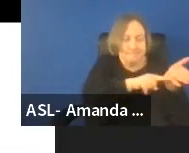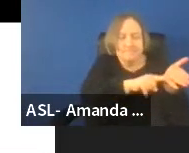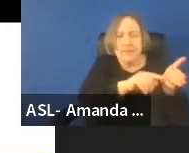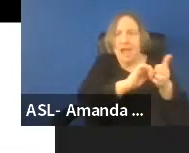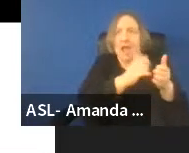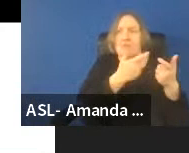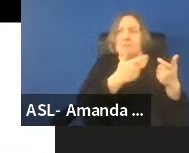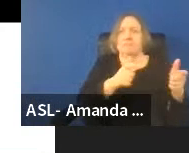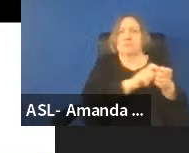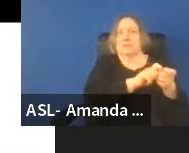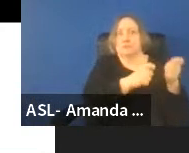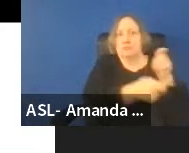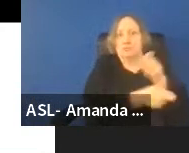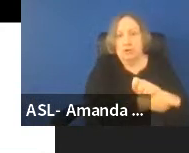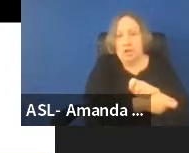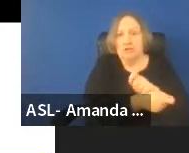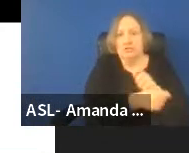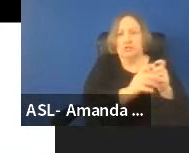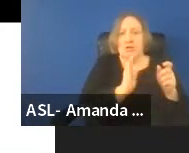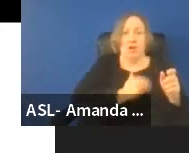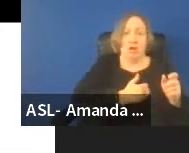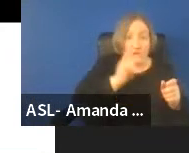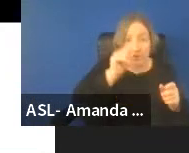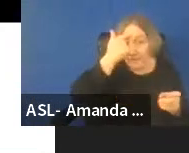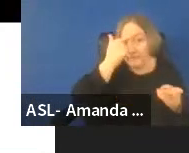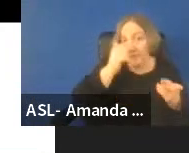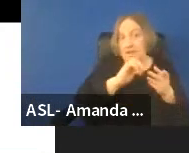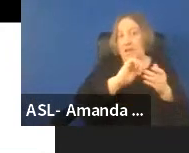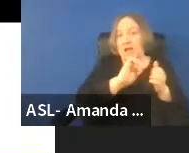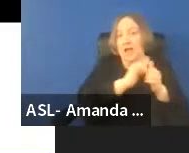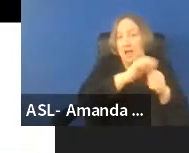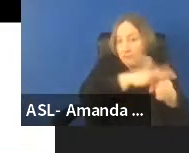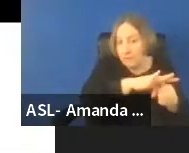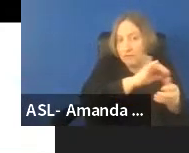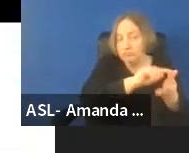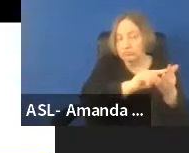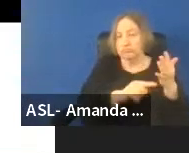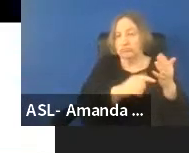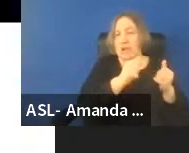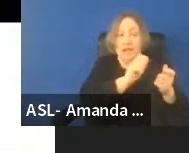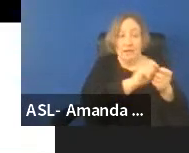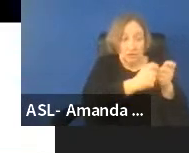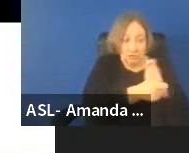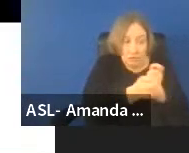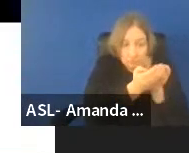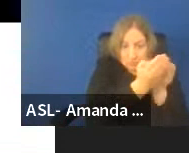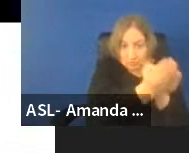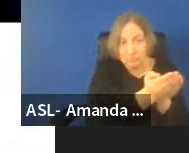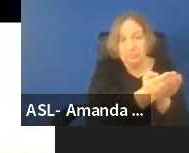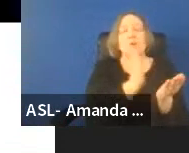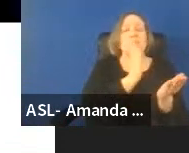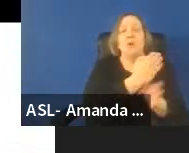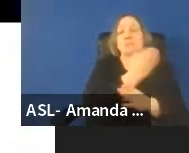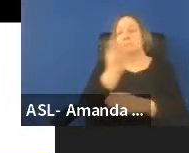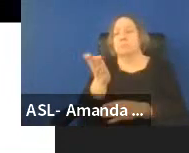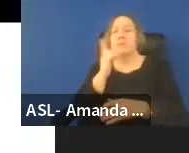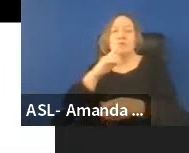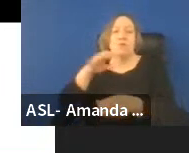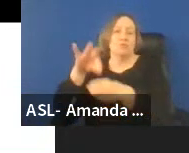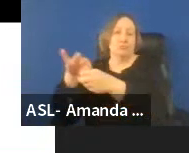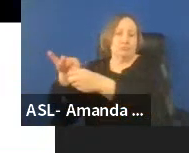our form of government and voting systems. Any changes they propose will be referred to the ballot,